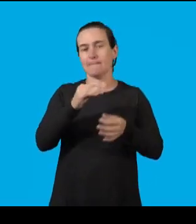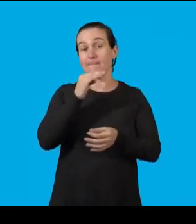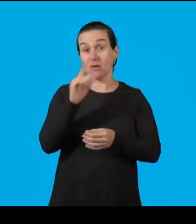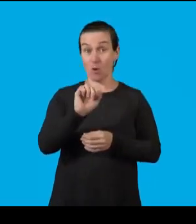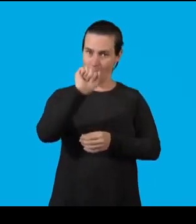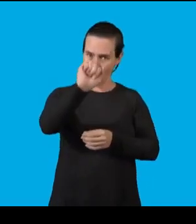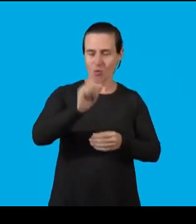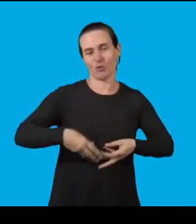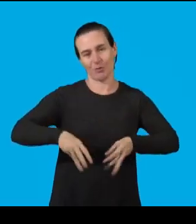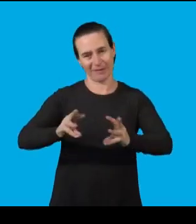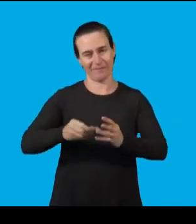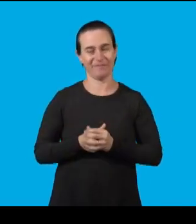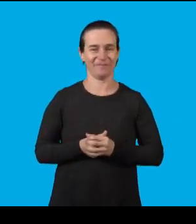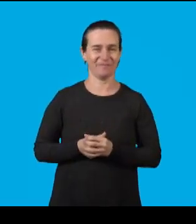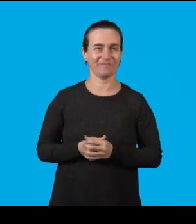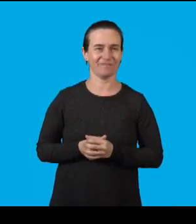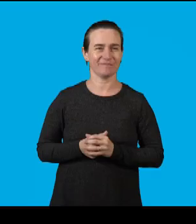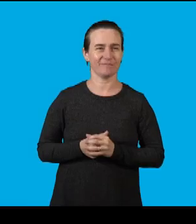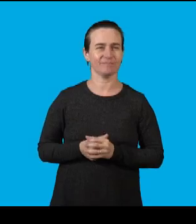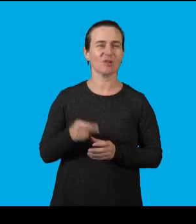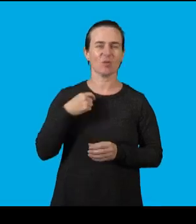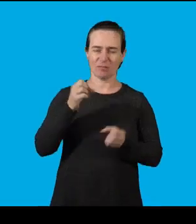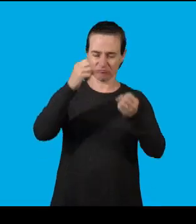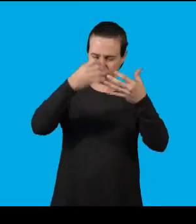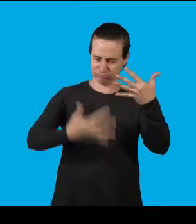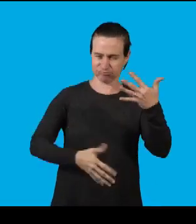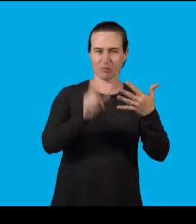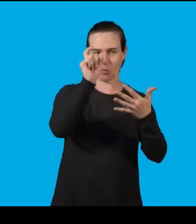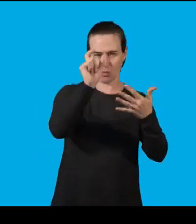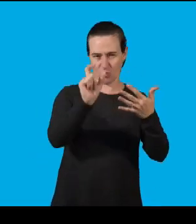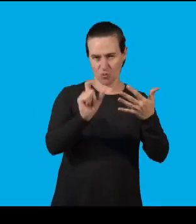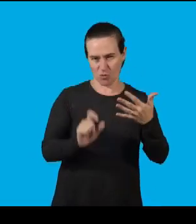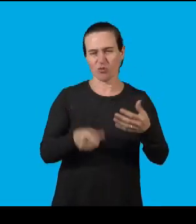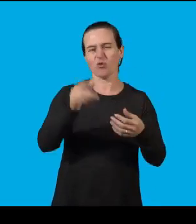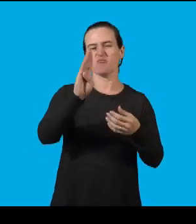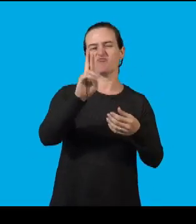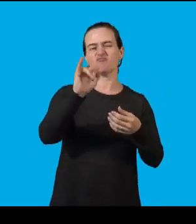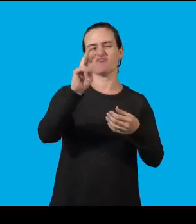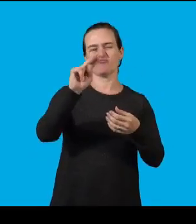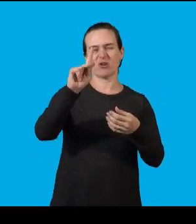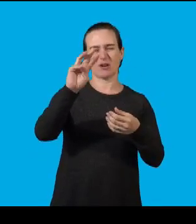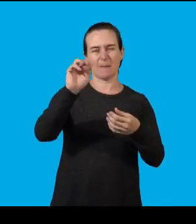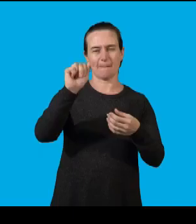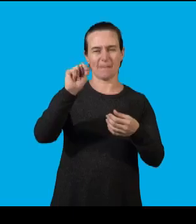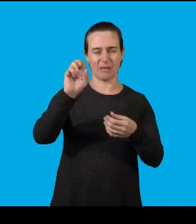define them in your own words. So we looked at all those terms right up to brinkmanship.